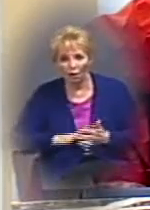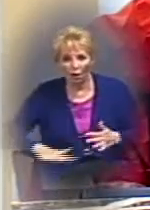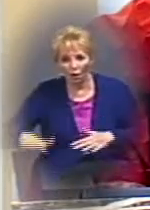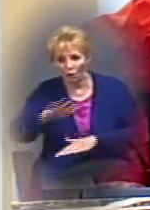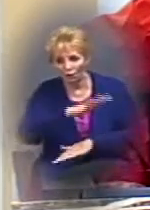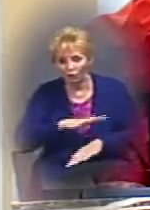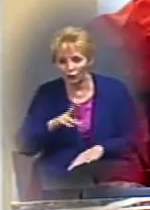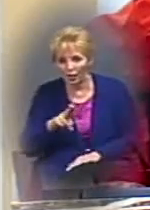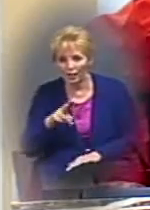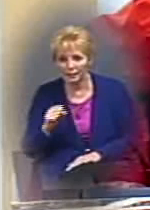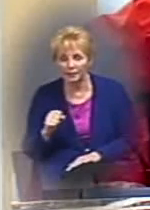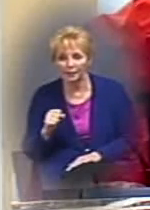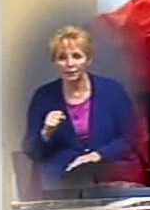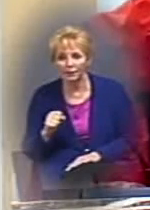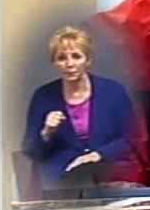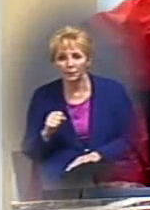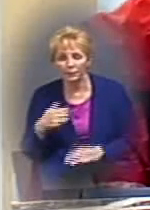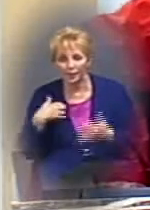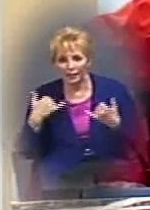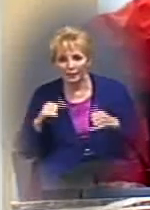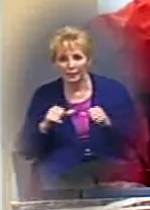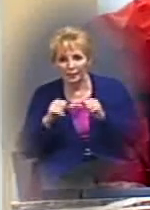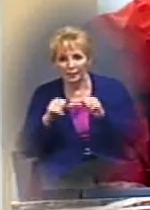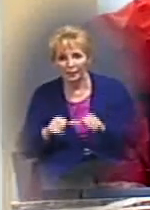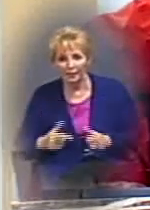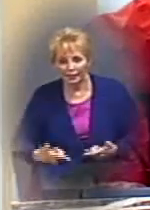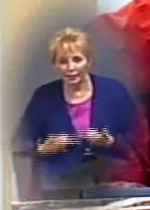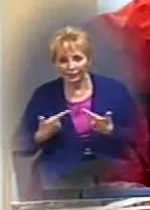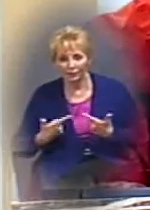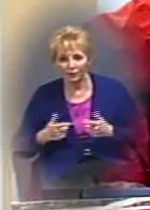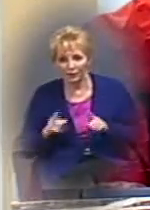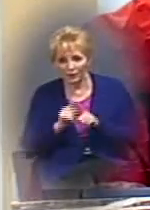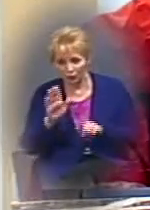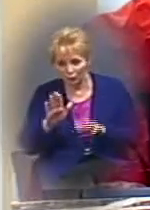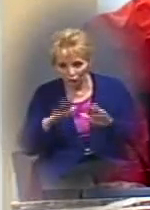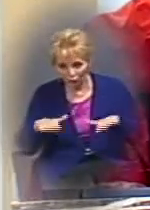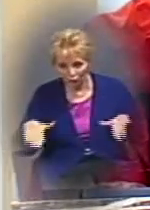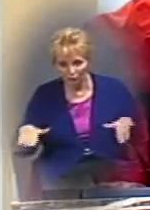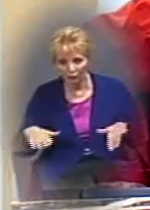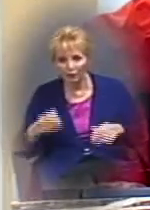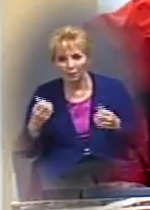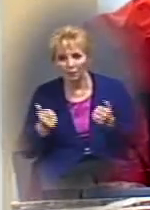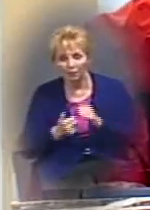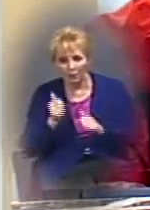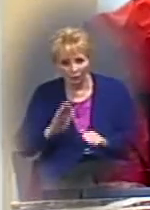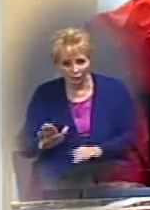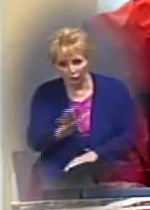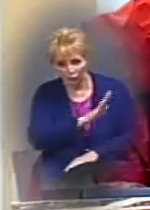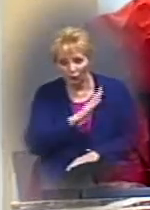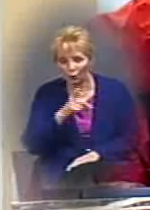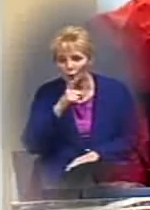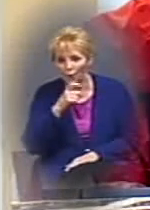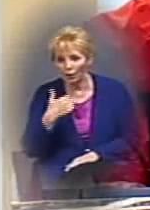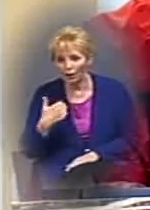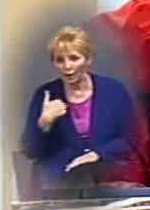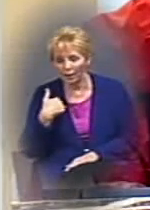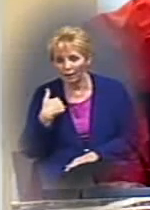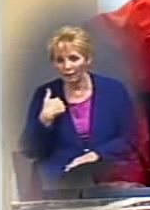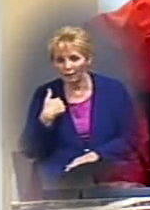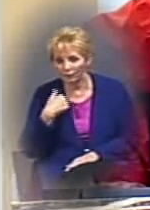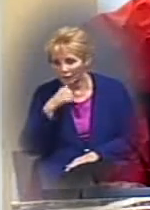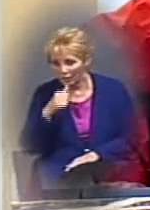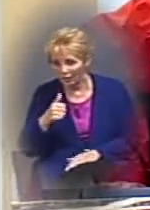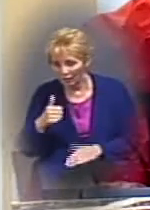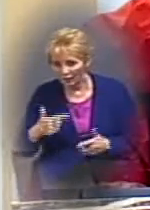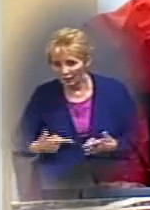United States, and I still continue to live here, unlike your children and most of yours who have chosen not to live here